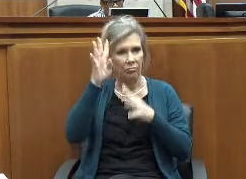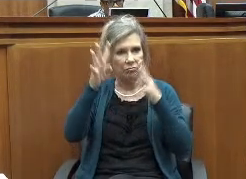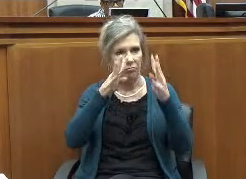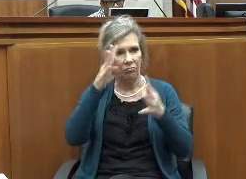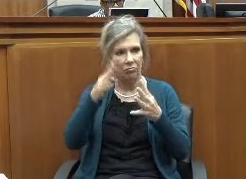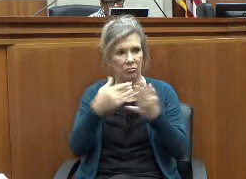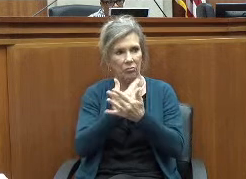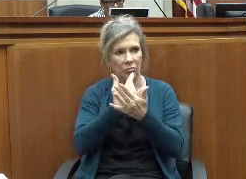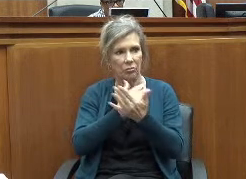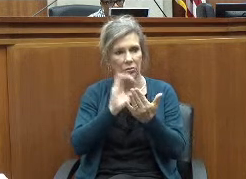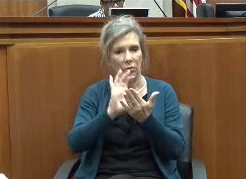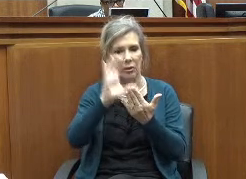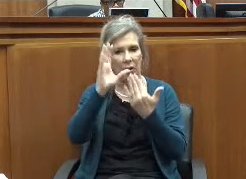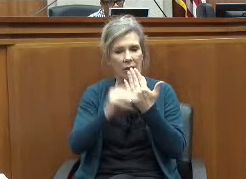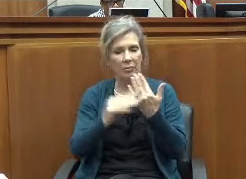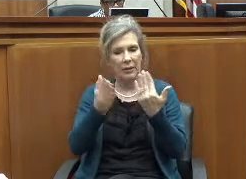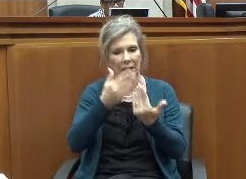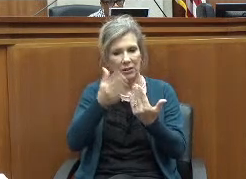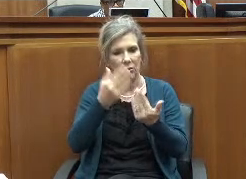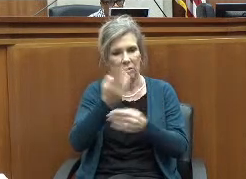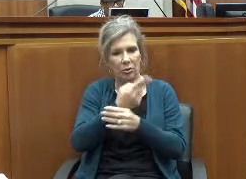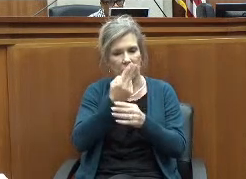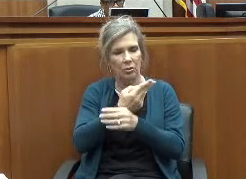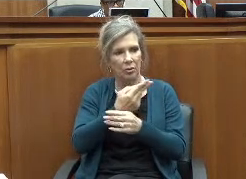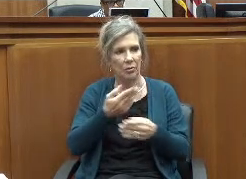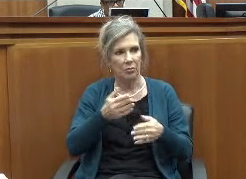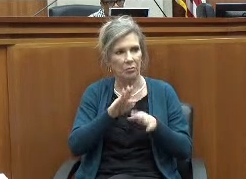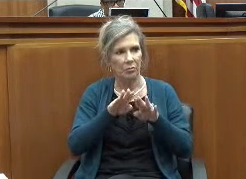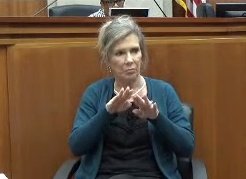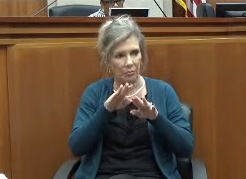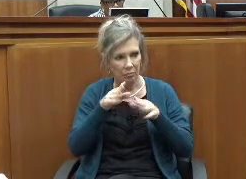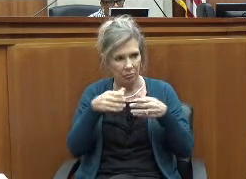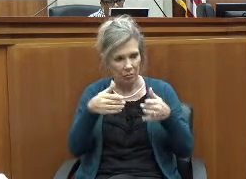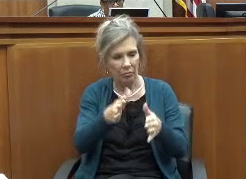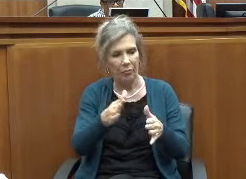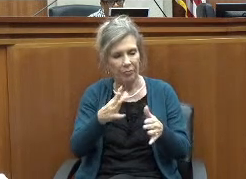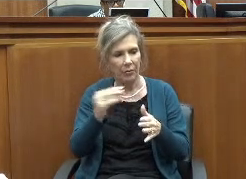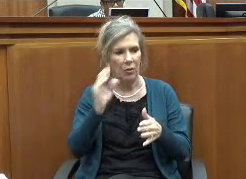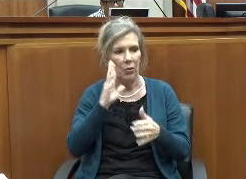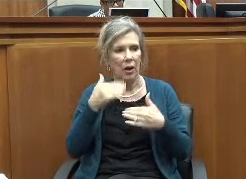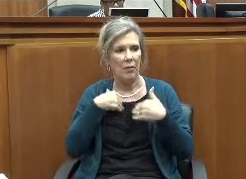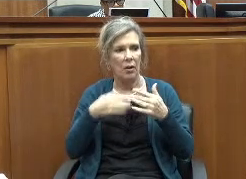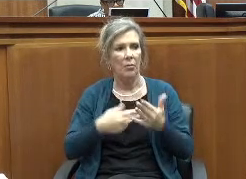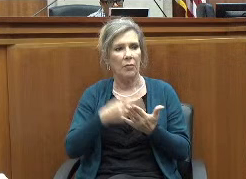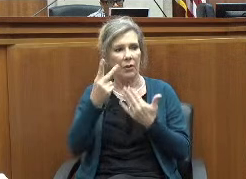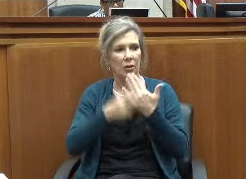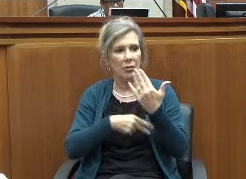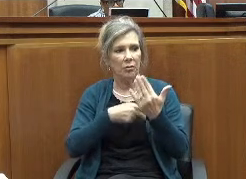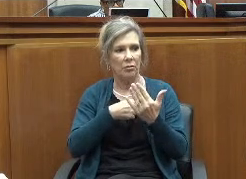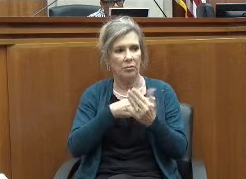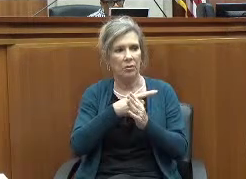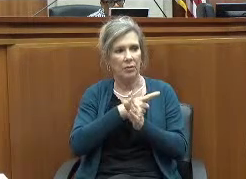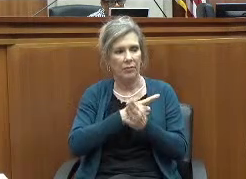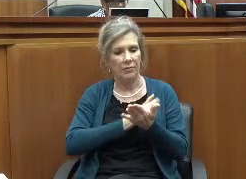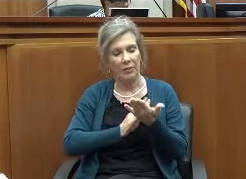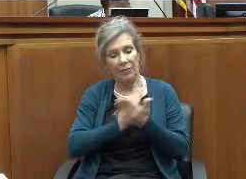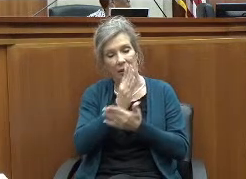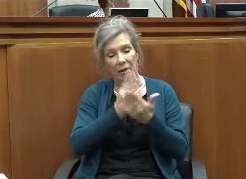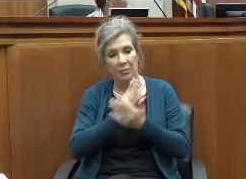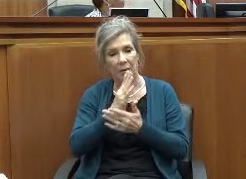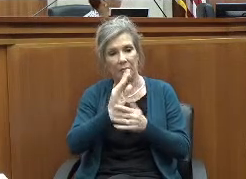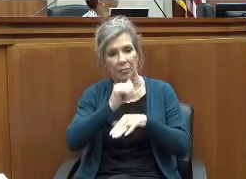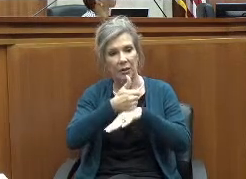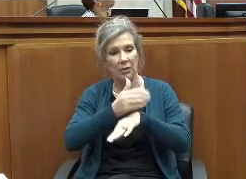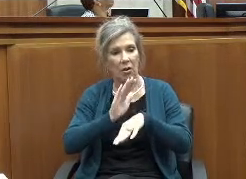state certified in all core courses and will have access to teaching methodologies and professional development based on 20+ years of